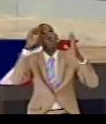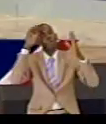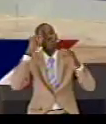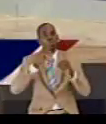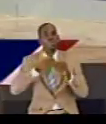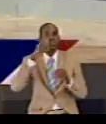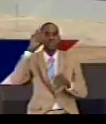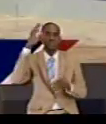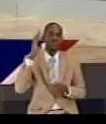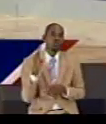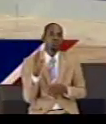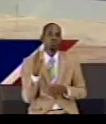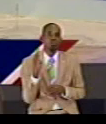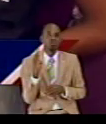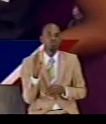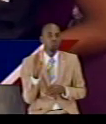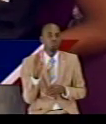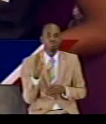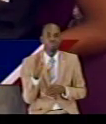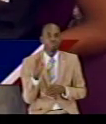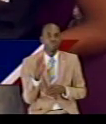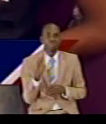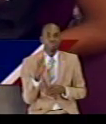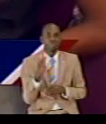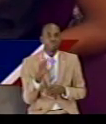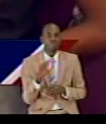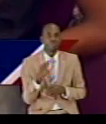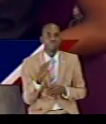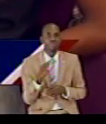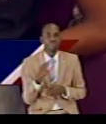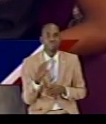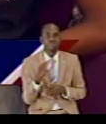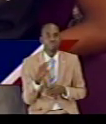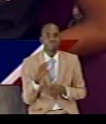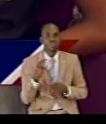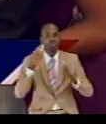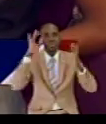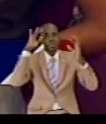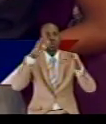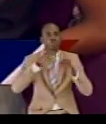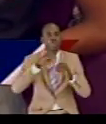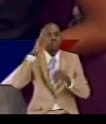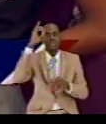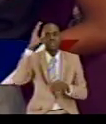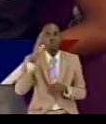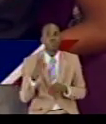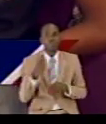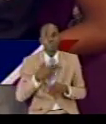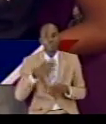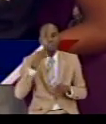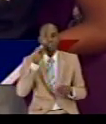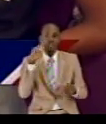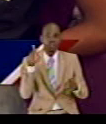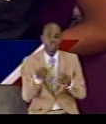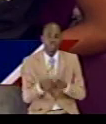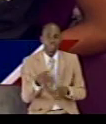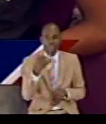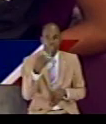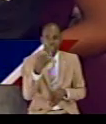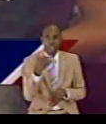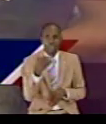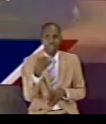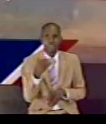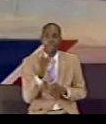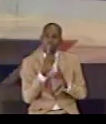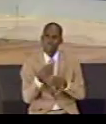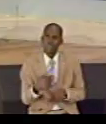My brother, are you there? Hope in God. Dear sister, are you there?